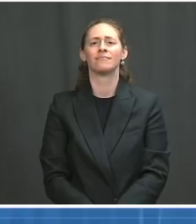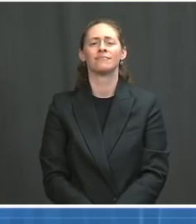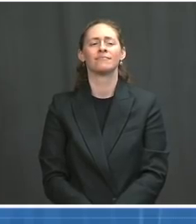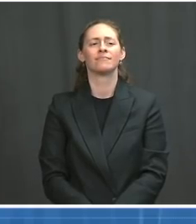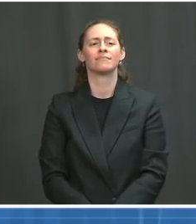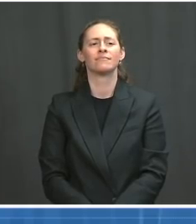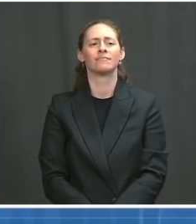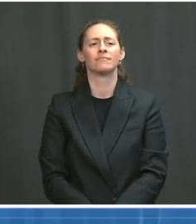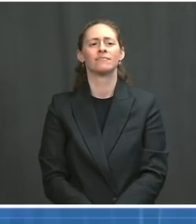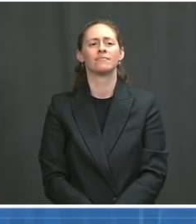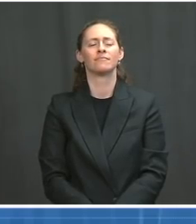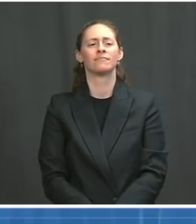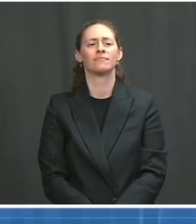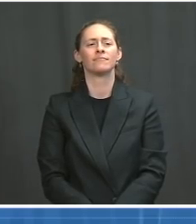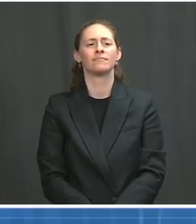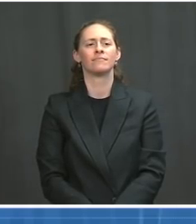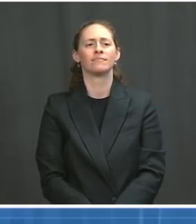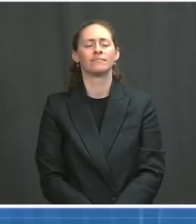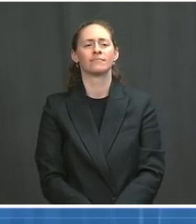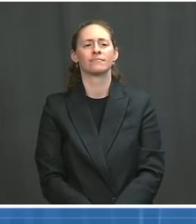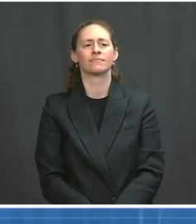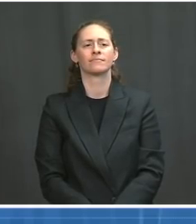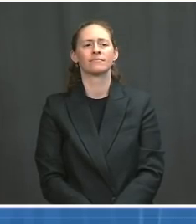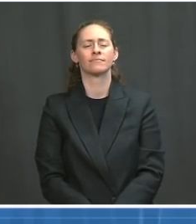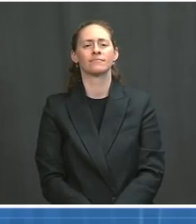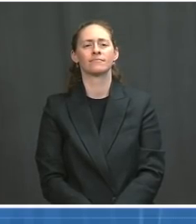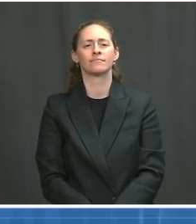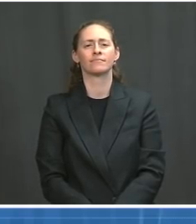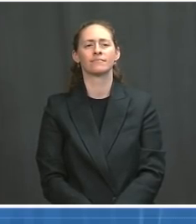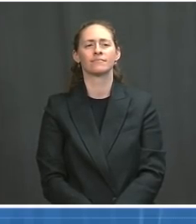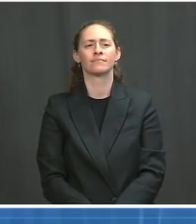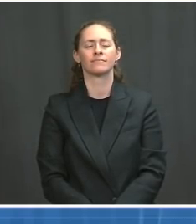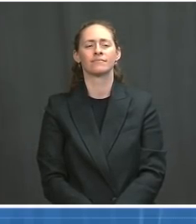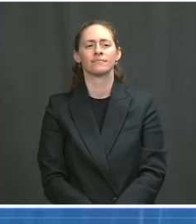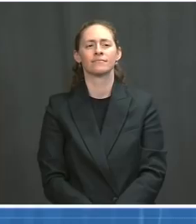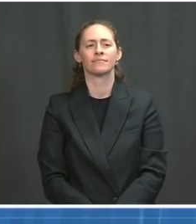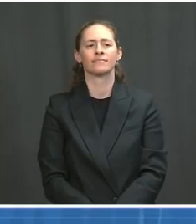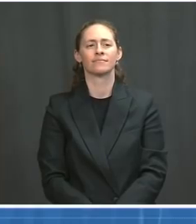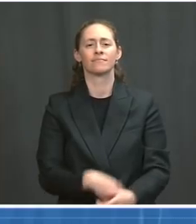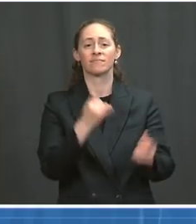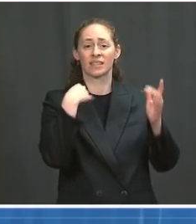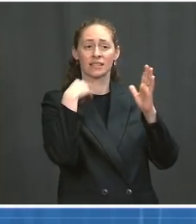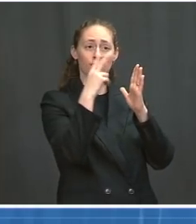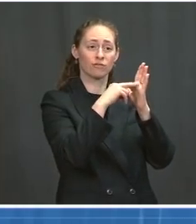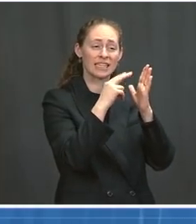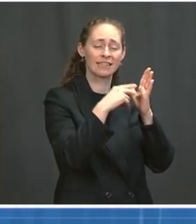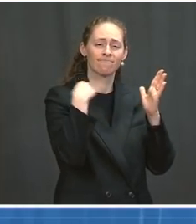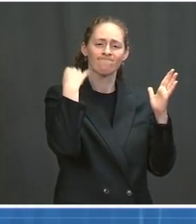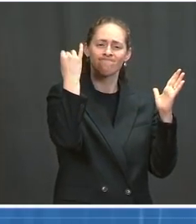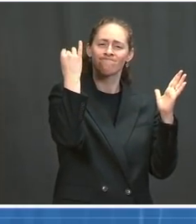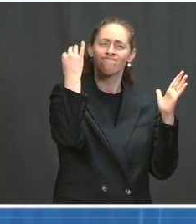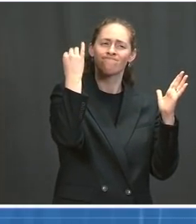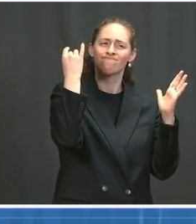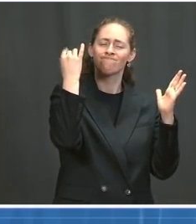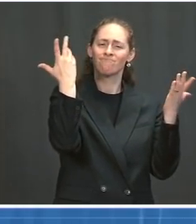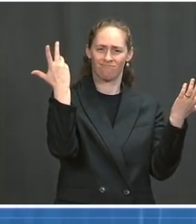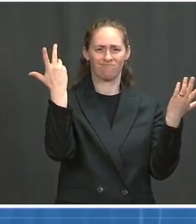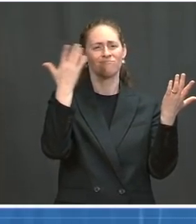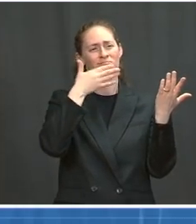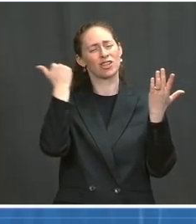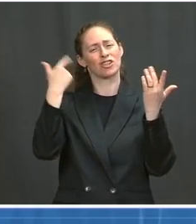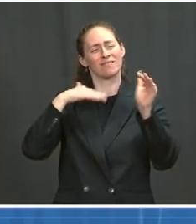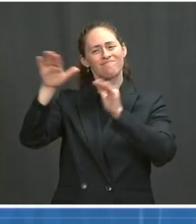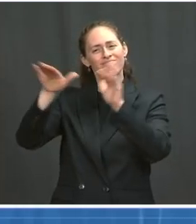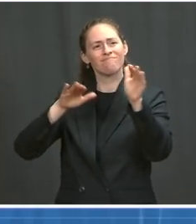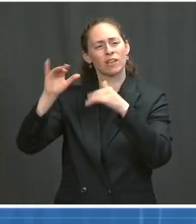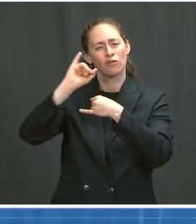the authors reported, that these findings are of international importance as vaccination programs ramp up across